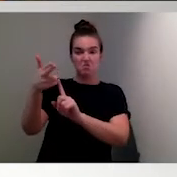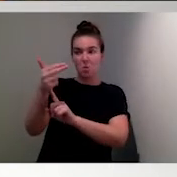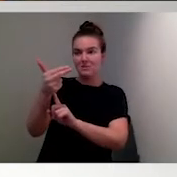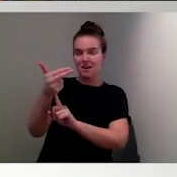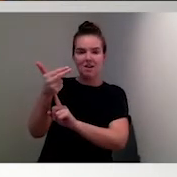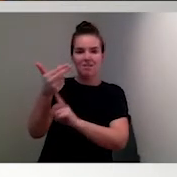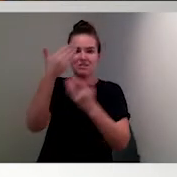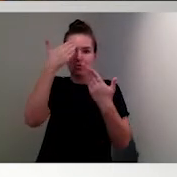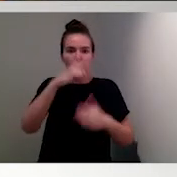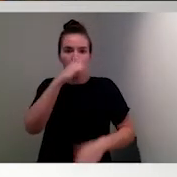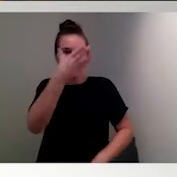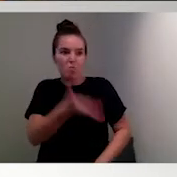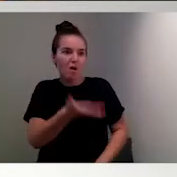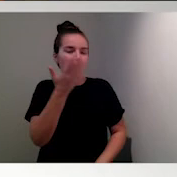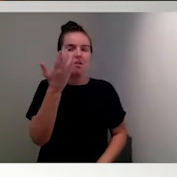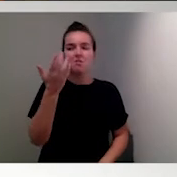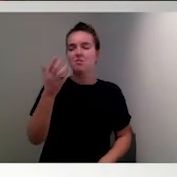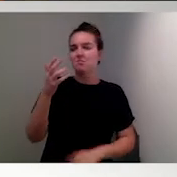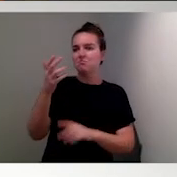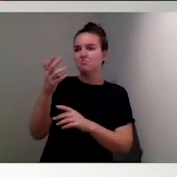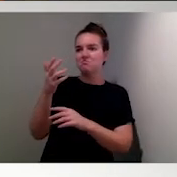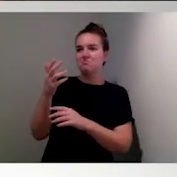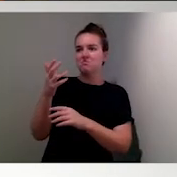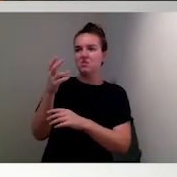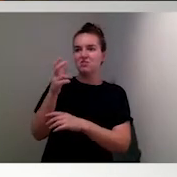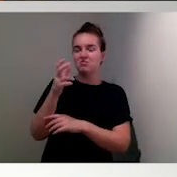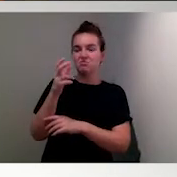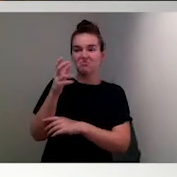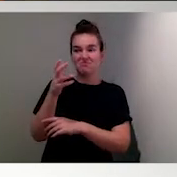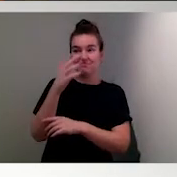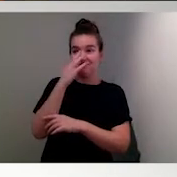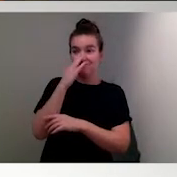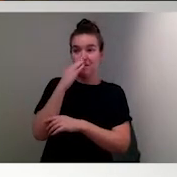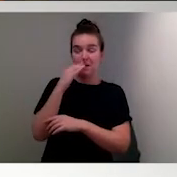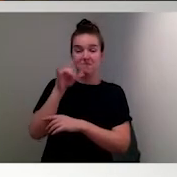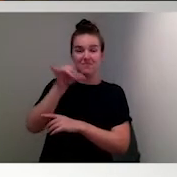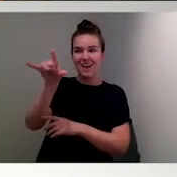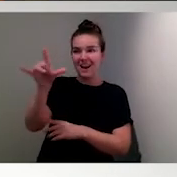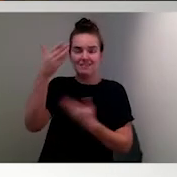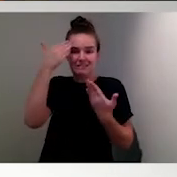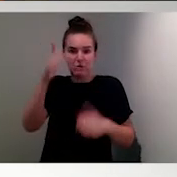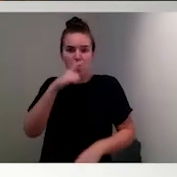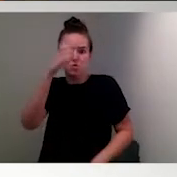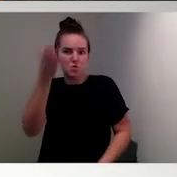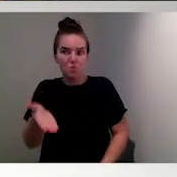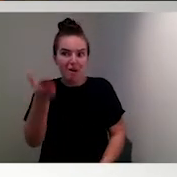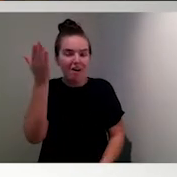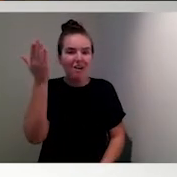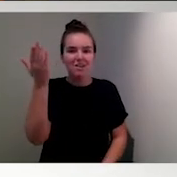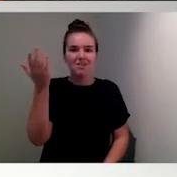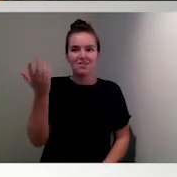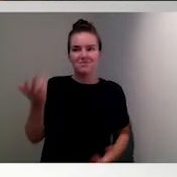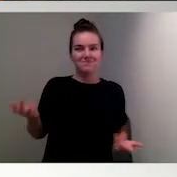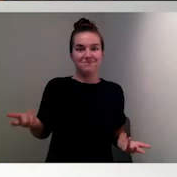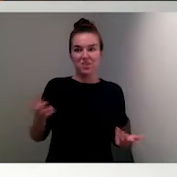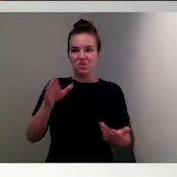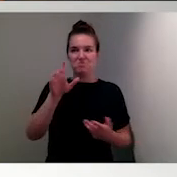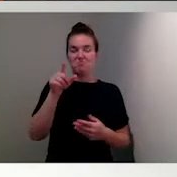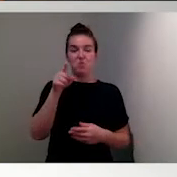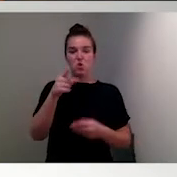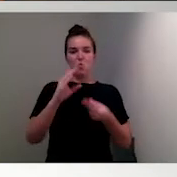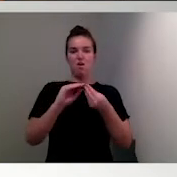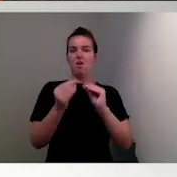just another number for them. The role of a good travel advisor is that we